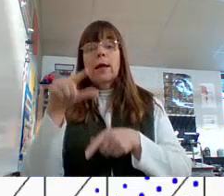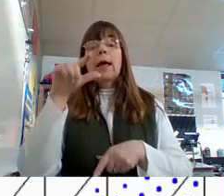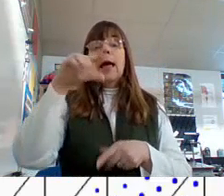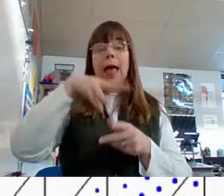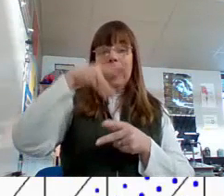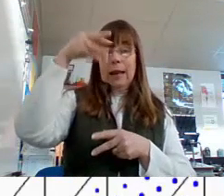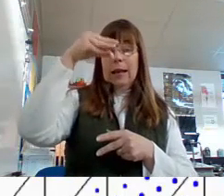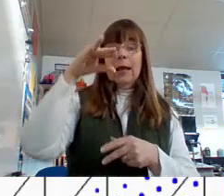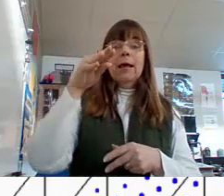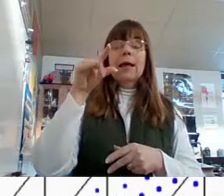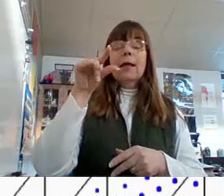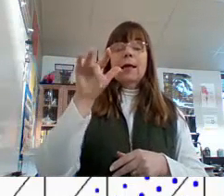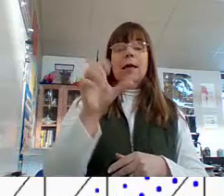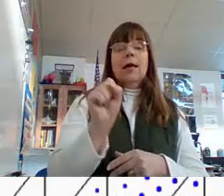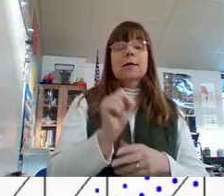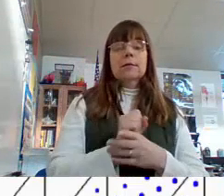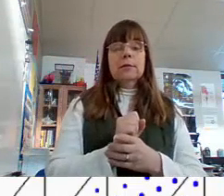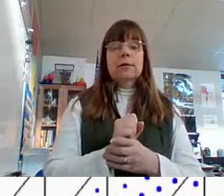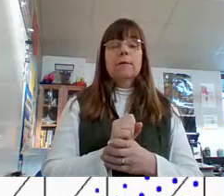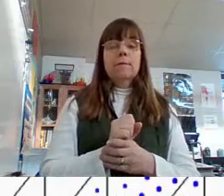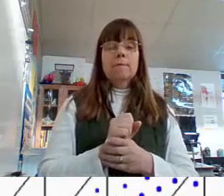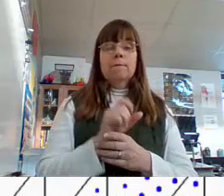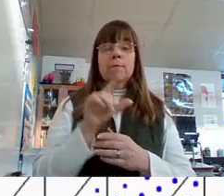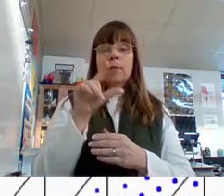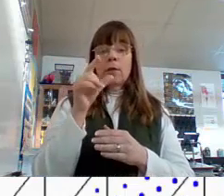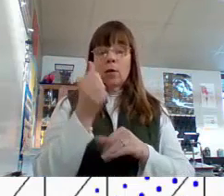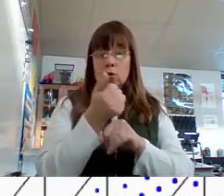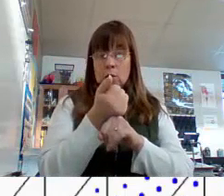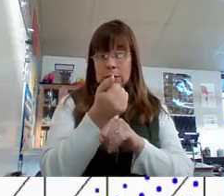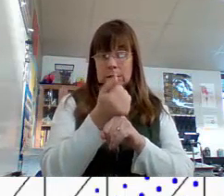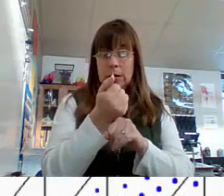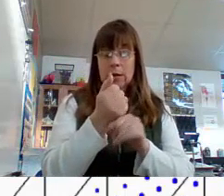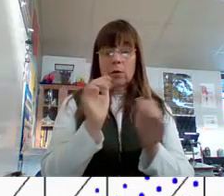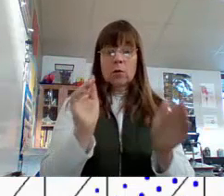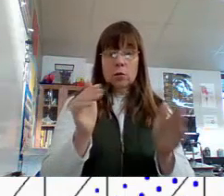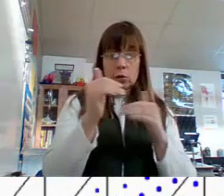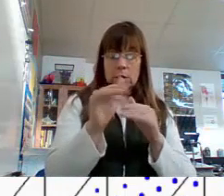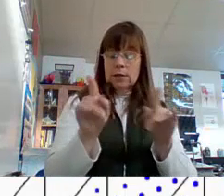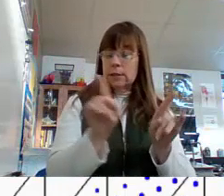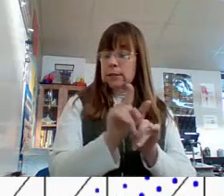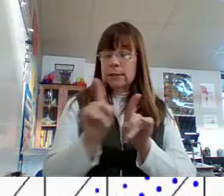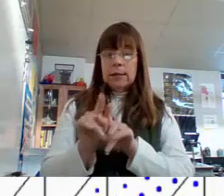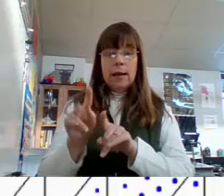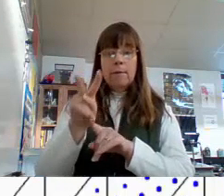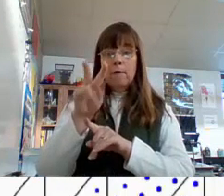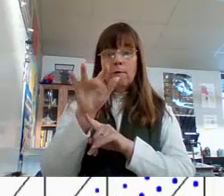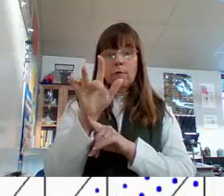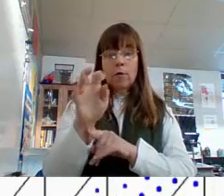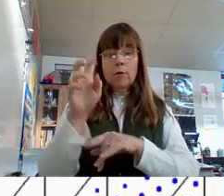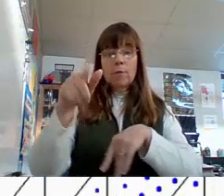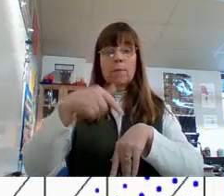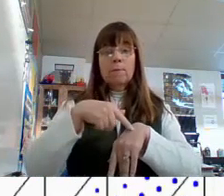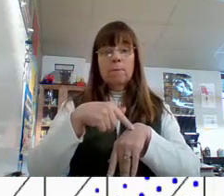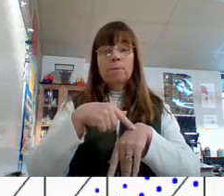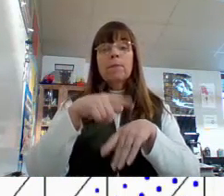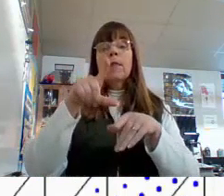pictures, a solid holds its shape, keeps the same volume. A